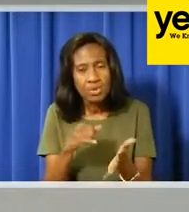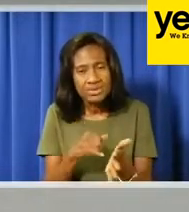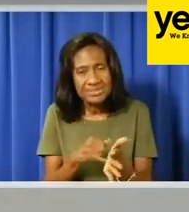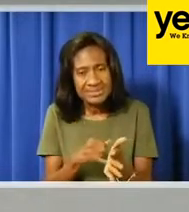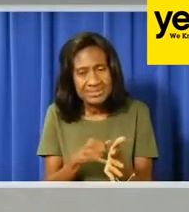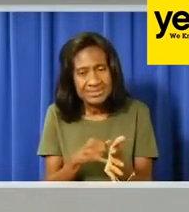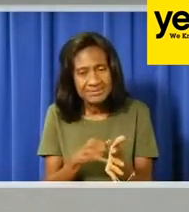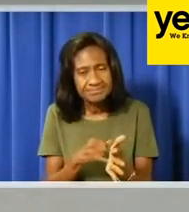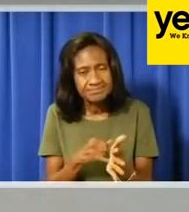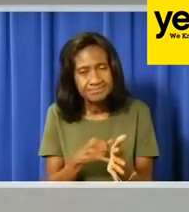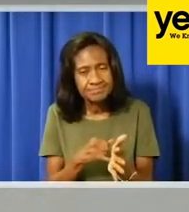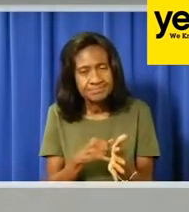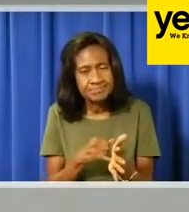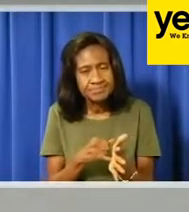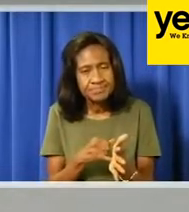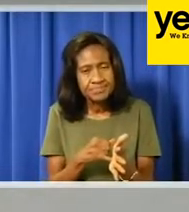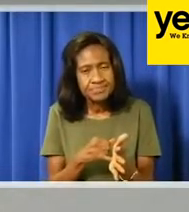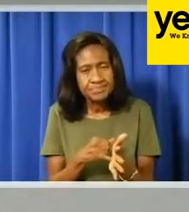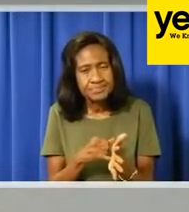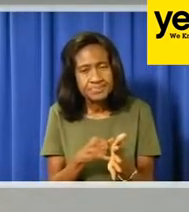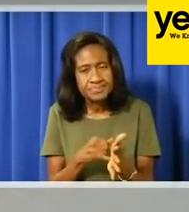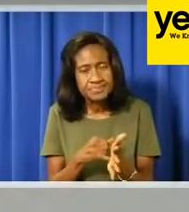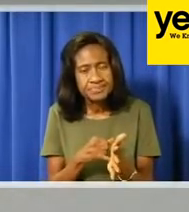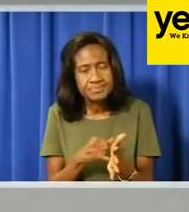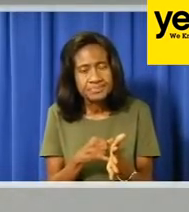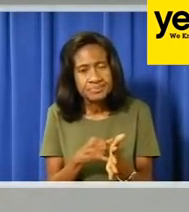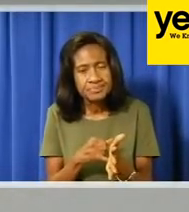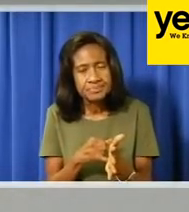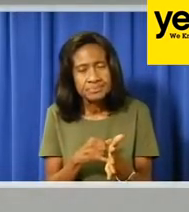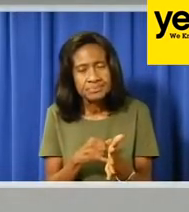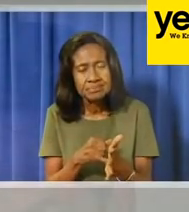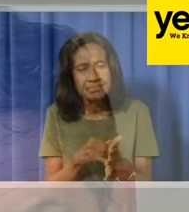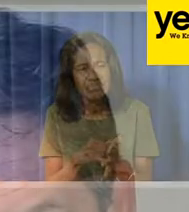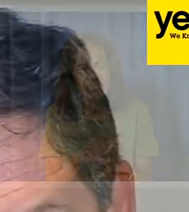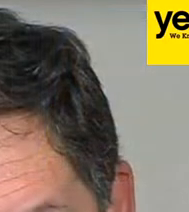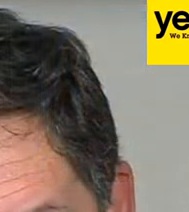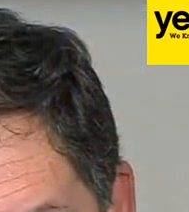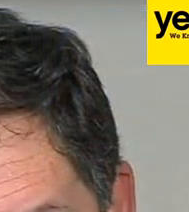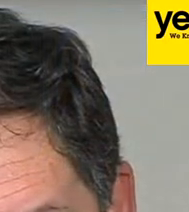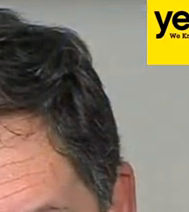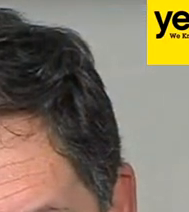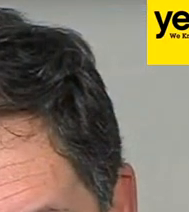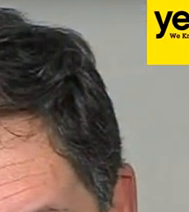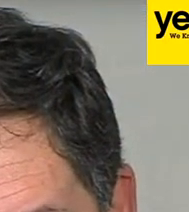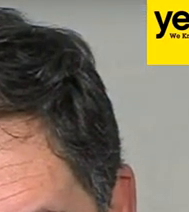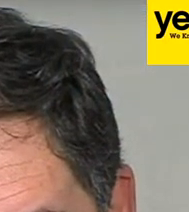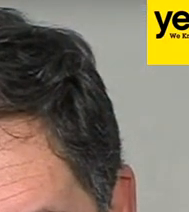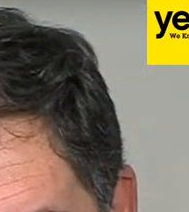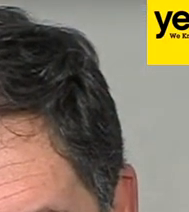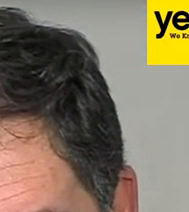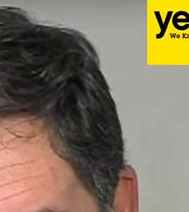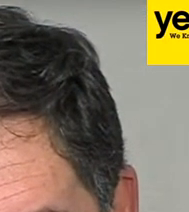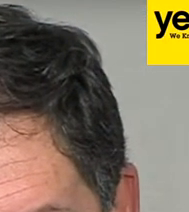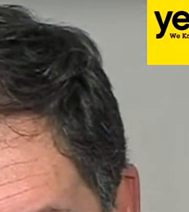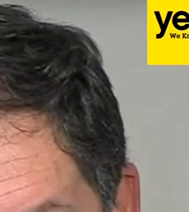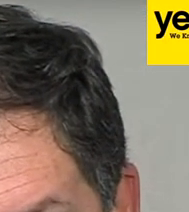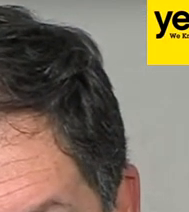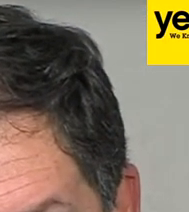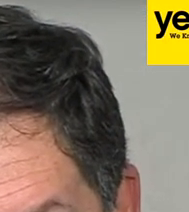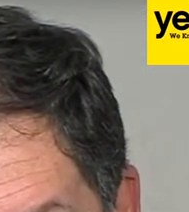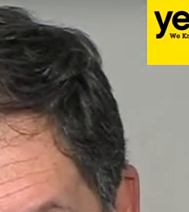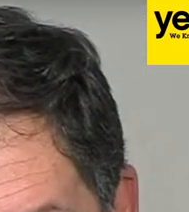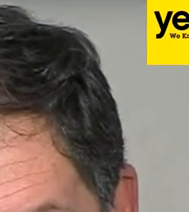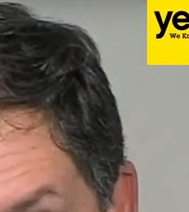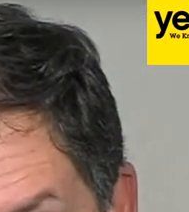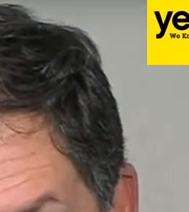It is perplexing to me, as I mentioned earlier, that people that I regard